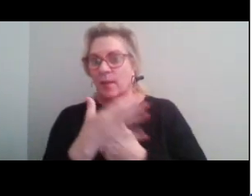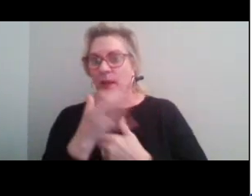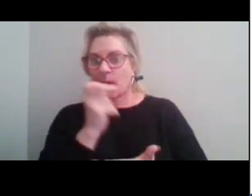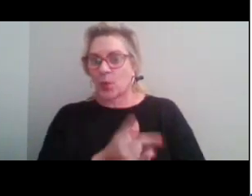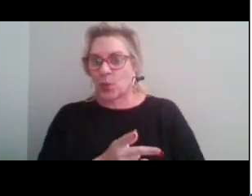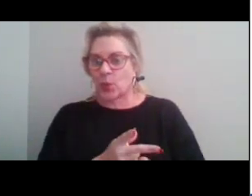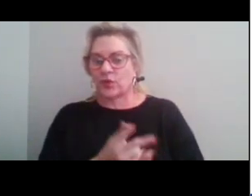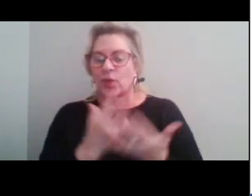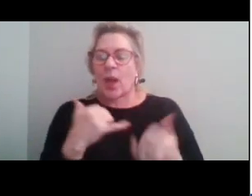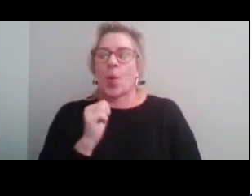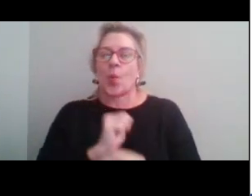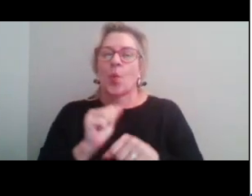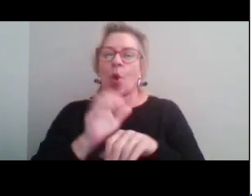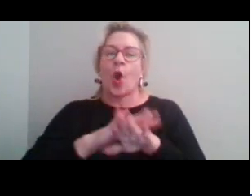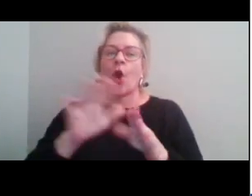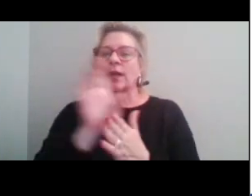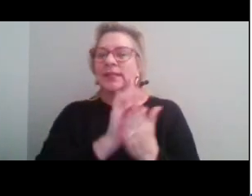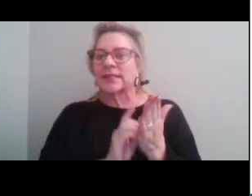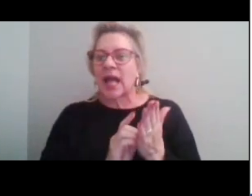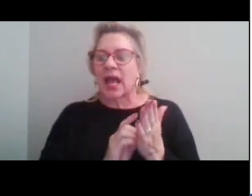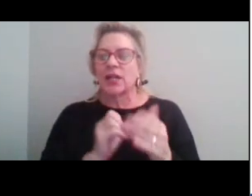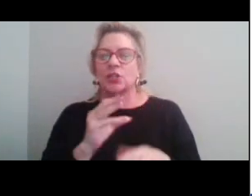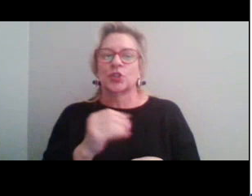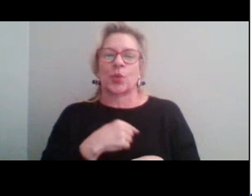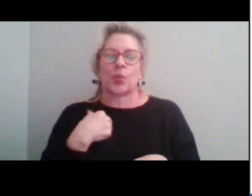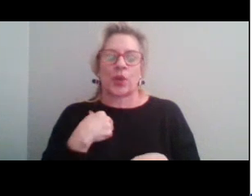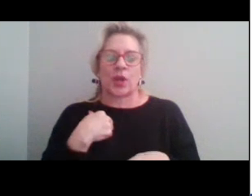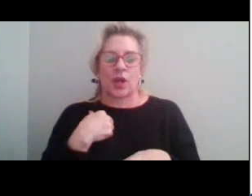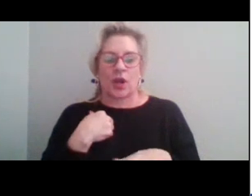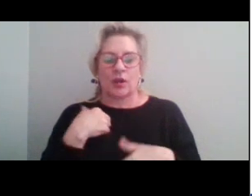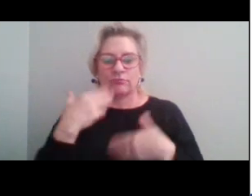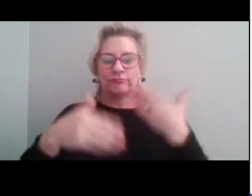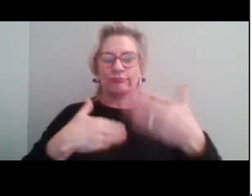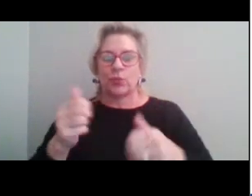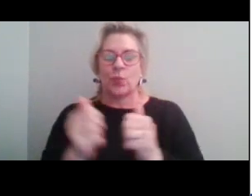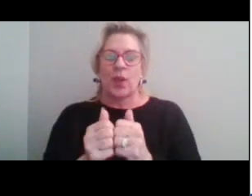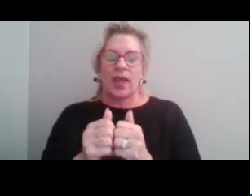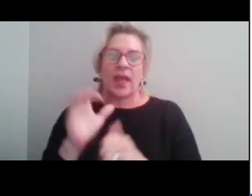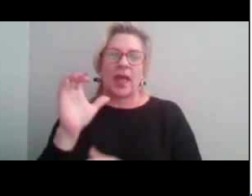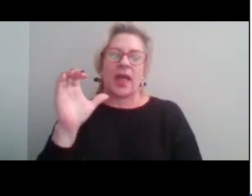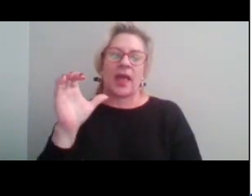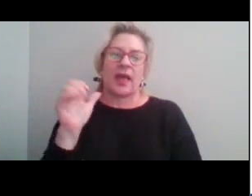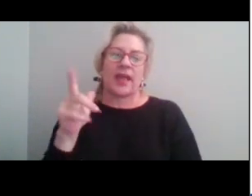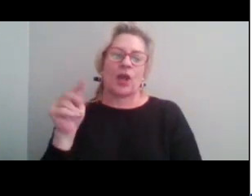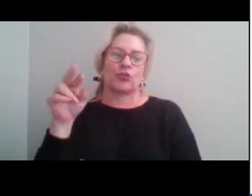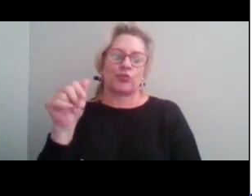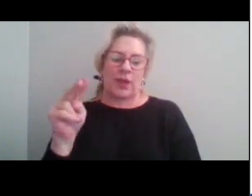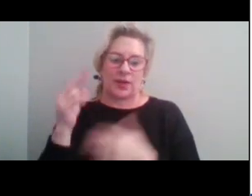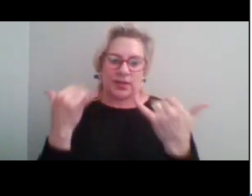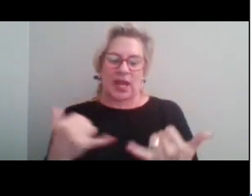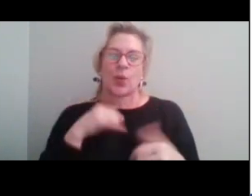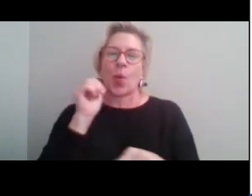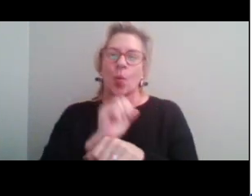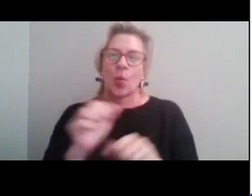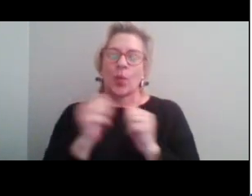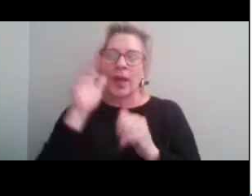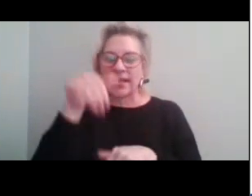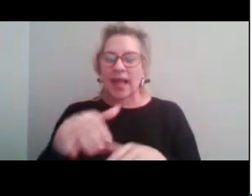we're working through that. As I mentioned, we are moving on the electrification with Caltrain today. And we're working closely with downtown San Francisco